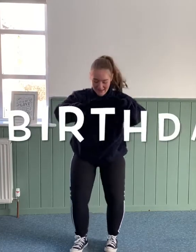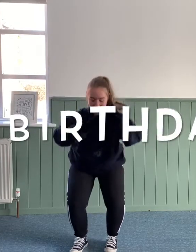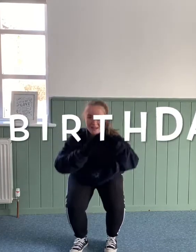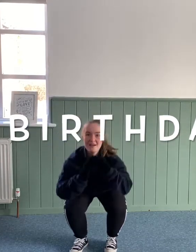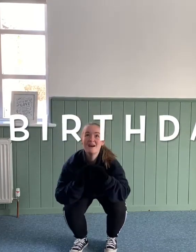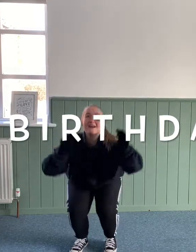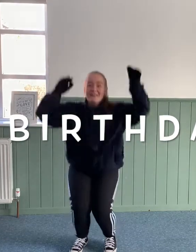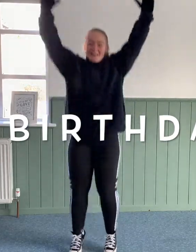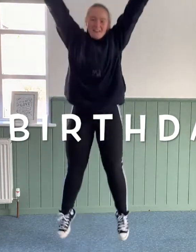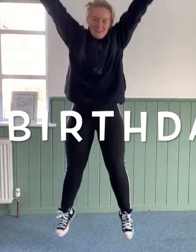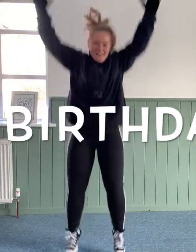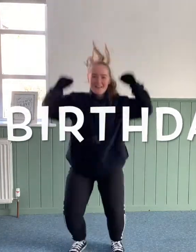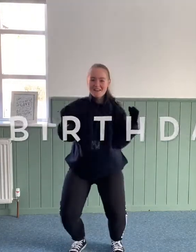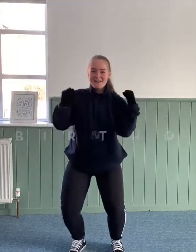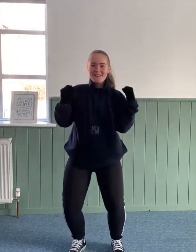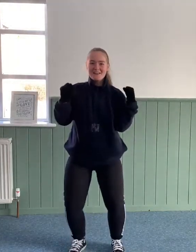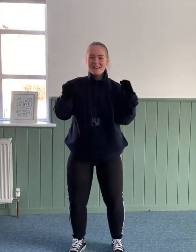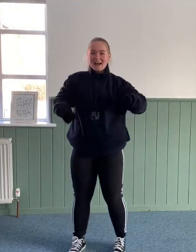birthday,